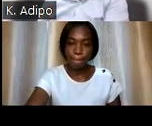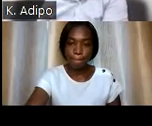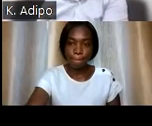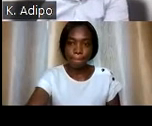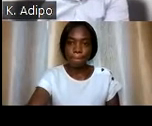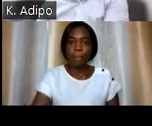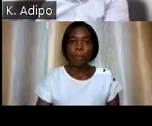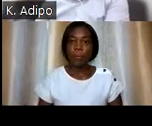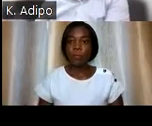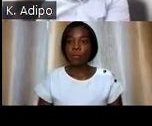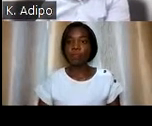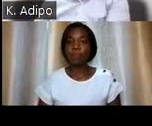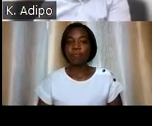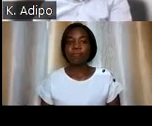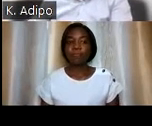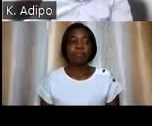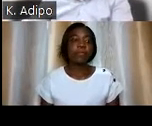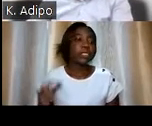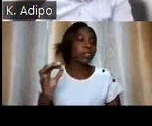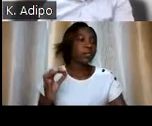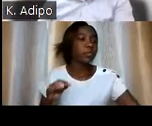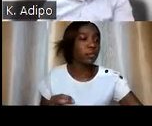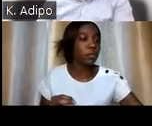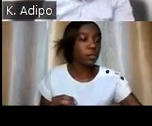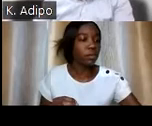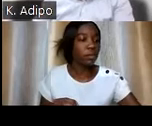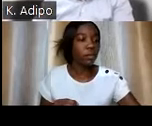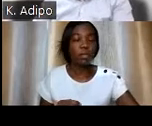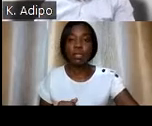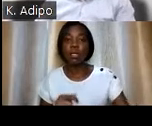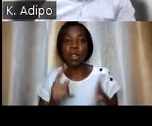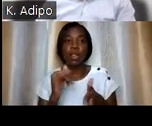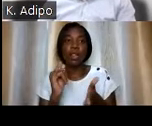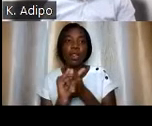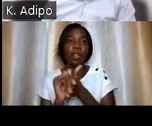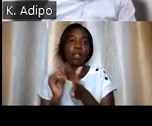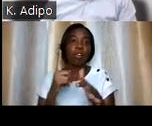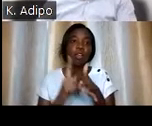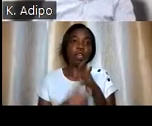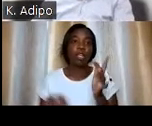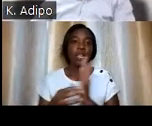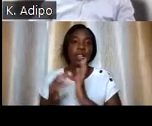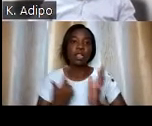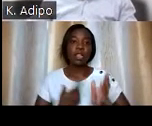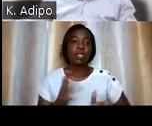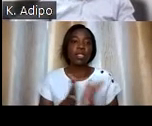be information system implementers. That's what our leaders expect of us. That's what the line